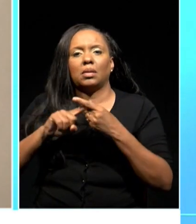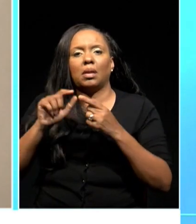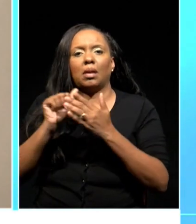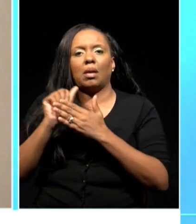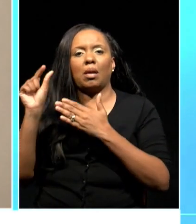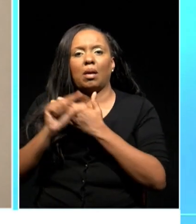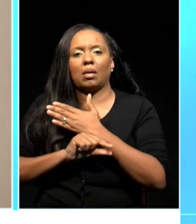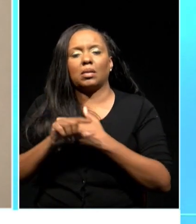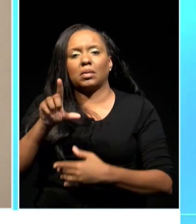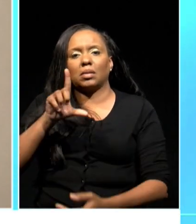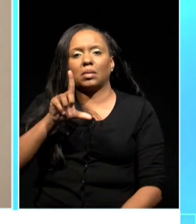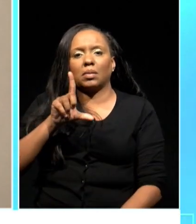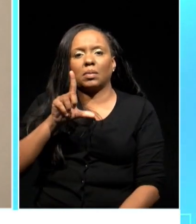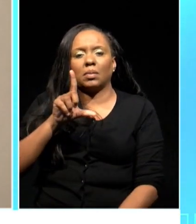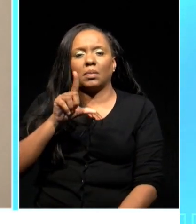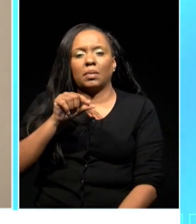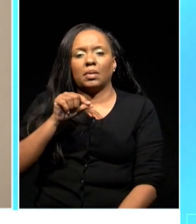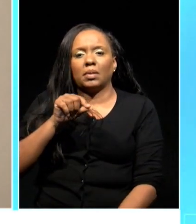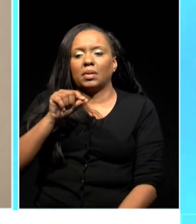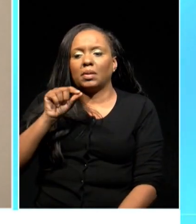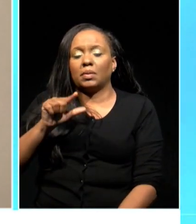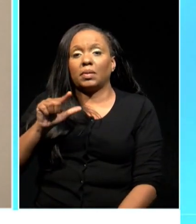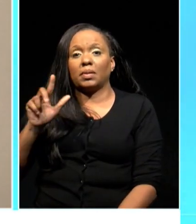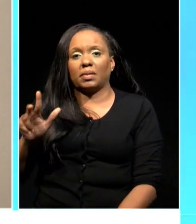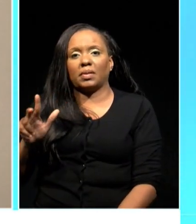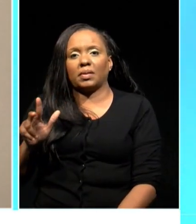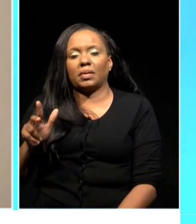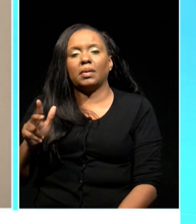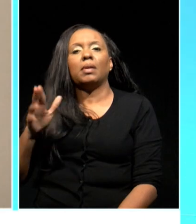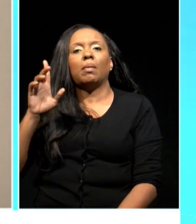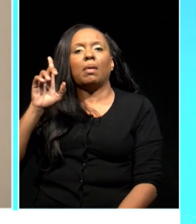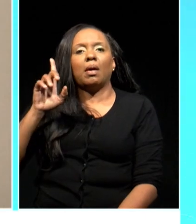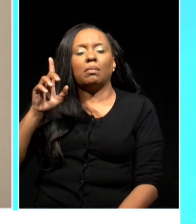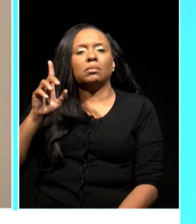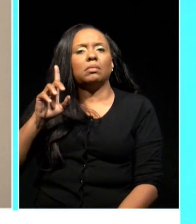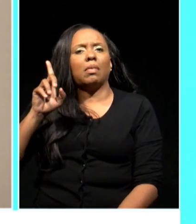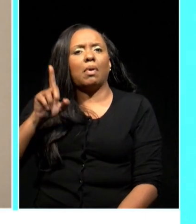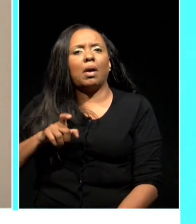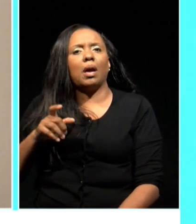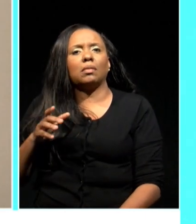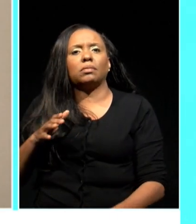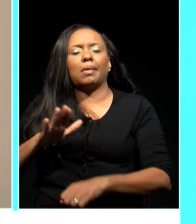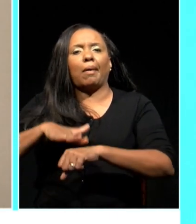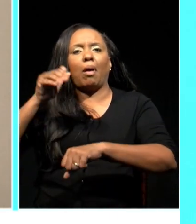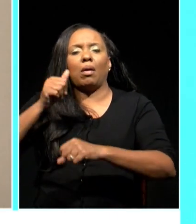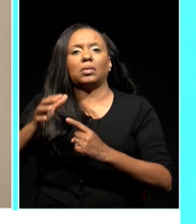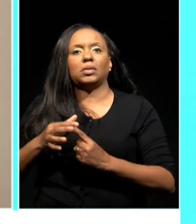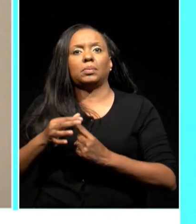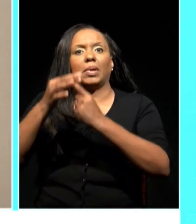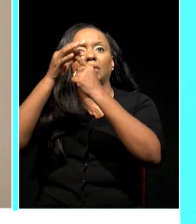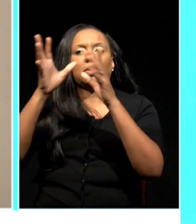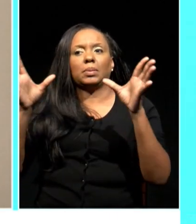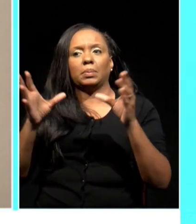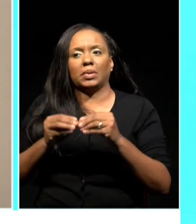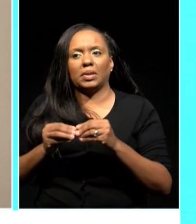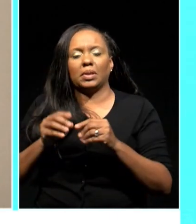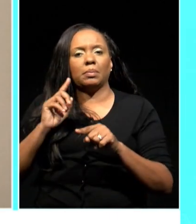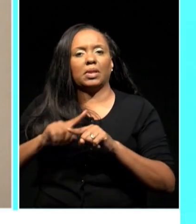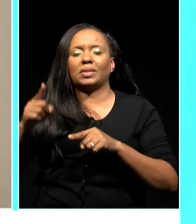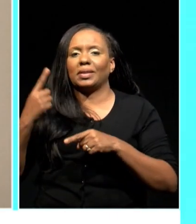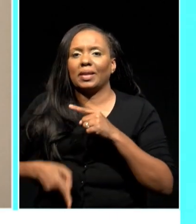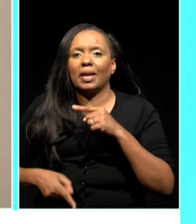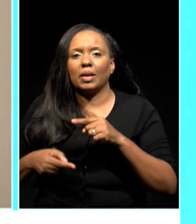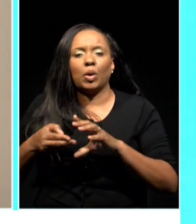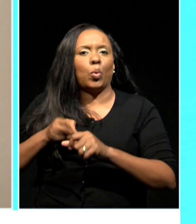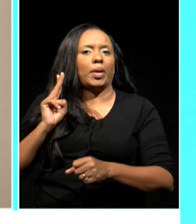would have to do is convene a special meeting for a new elected president of the party. So, her immediate resignation can't actually work. She has